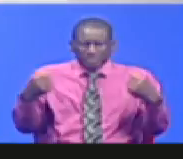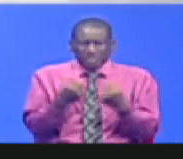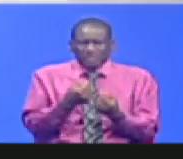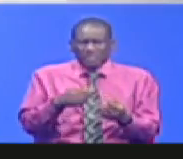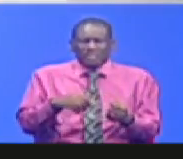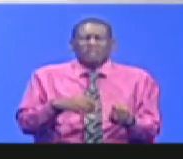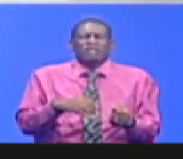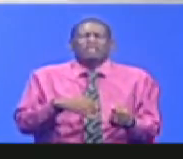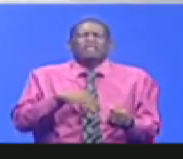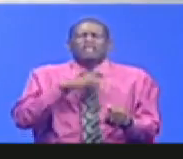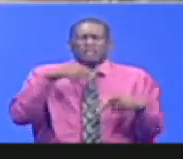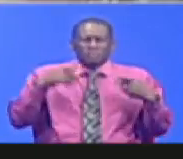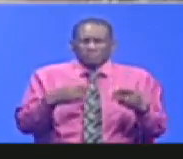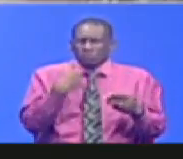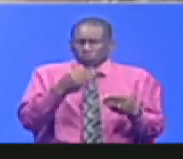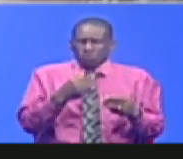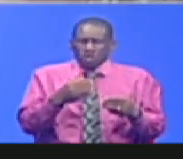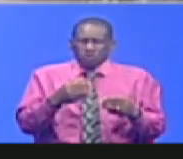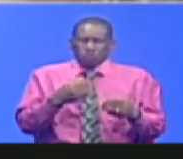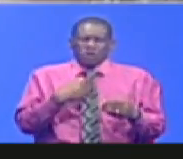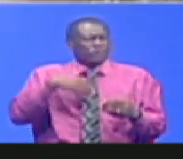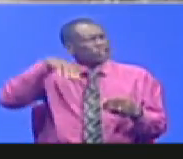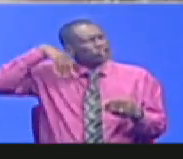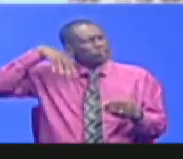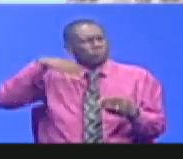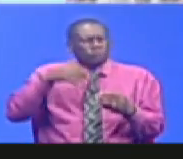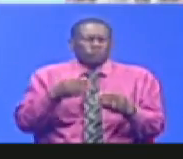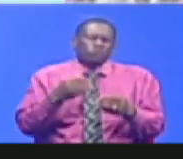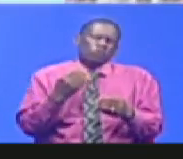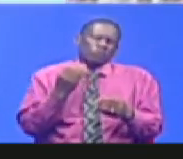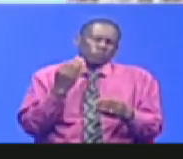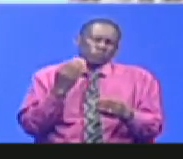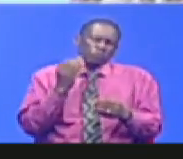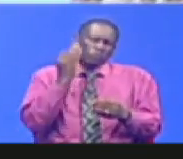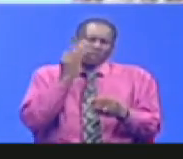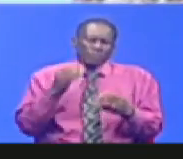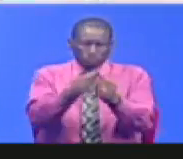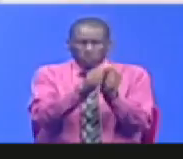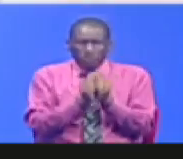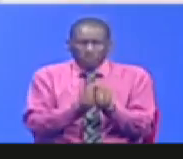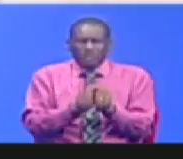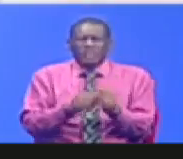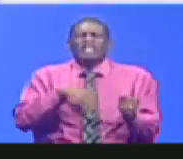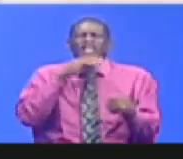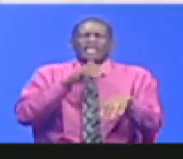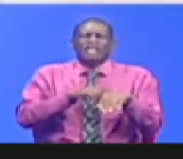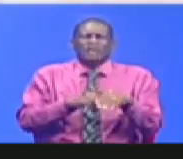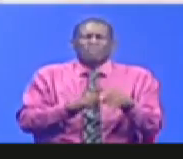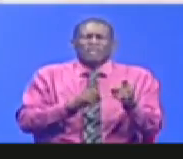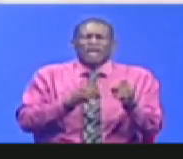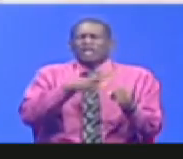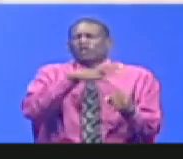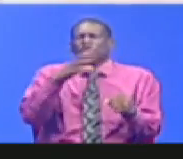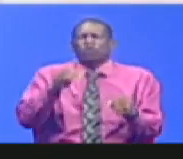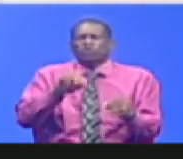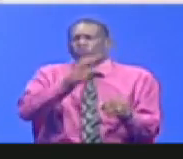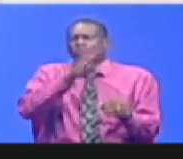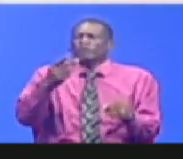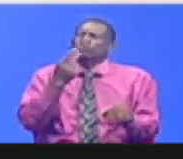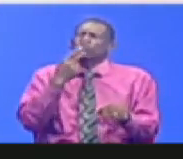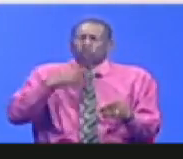who operated a sheep meat butchery together, met their death as they travelled from West Pokot, where they had gone to purchase sheep for